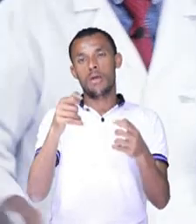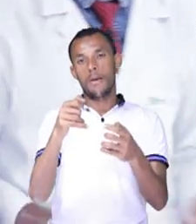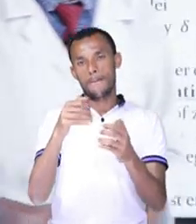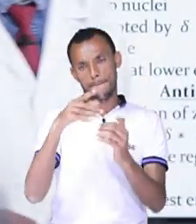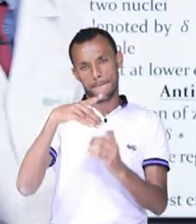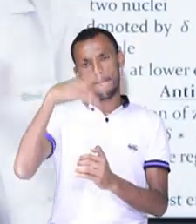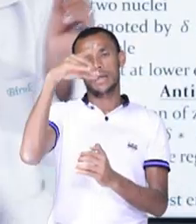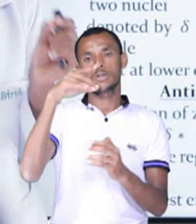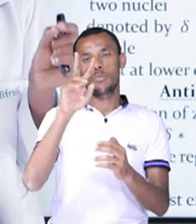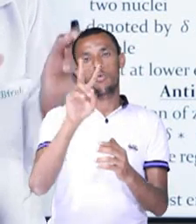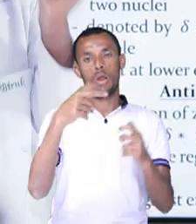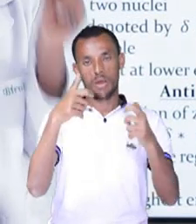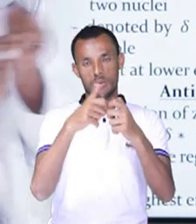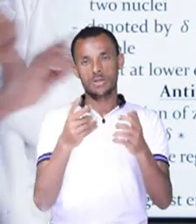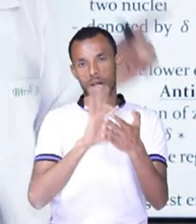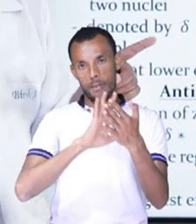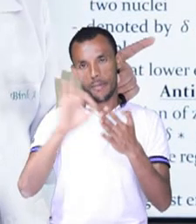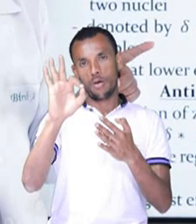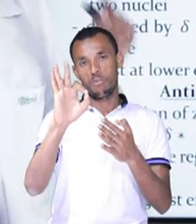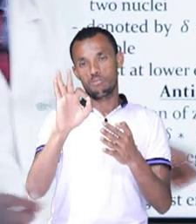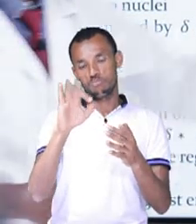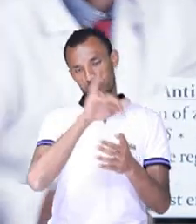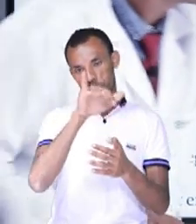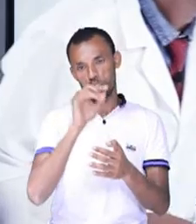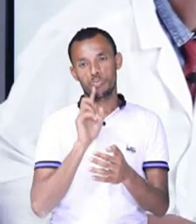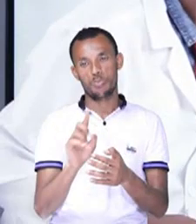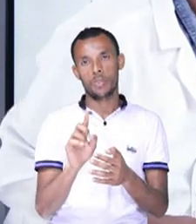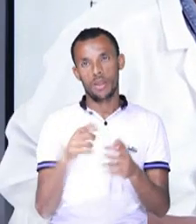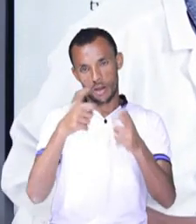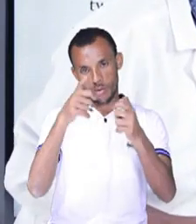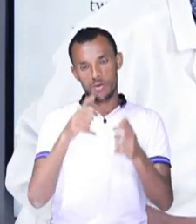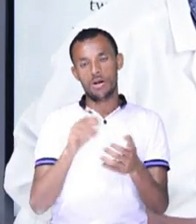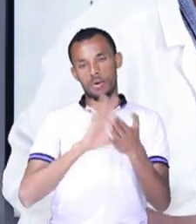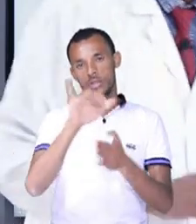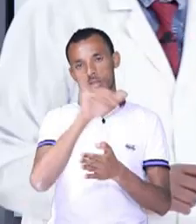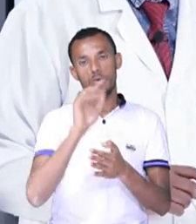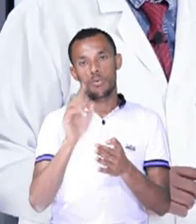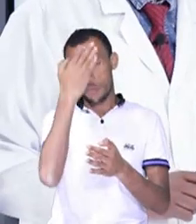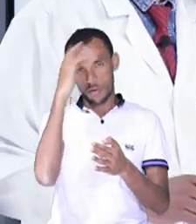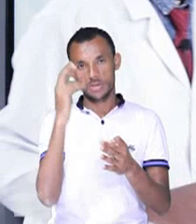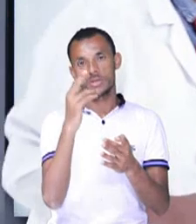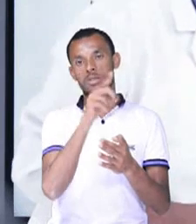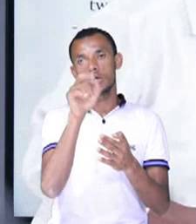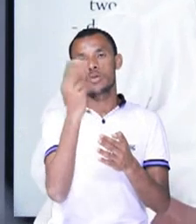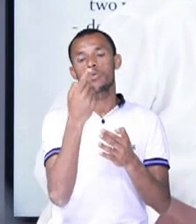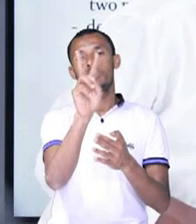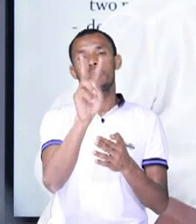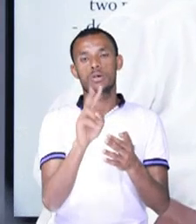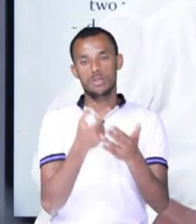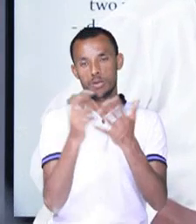2 electrons. The number of electrons that contain is the same. Therefore, in bonding molecular orbital contains 2. This